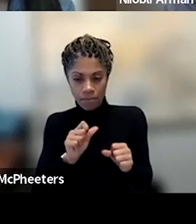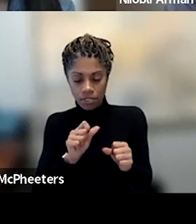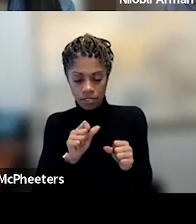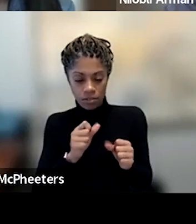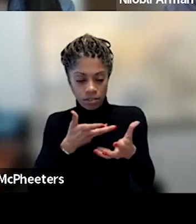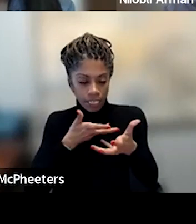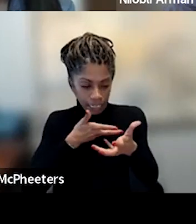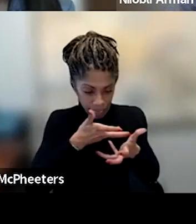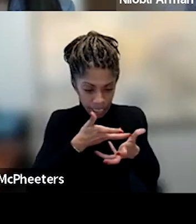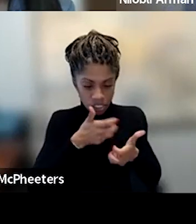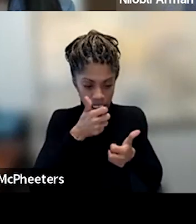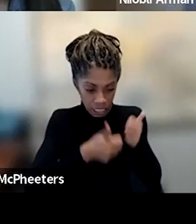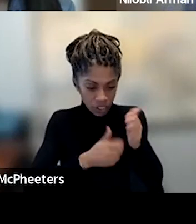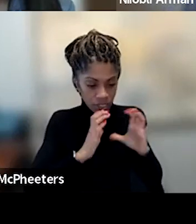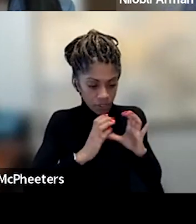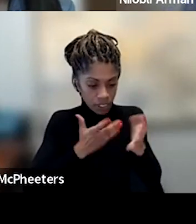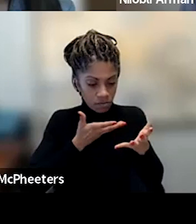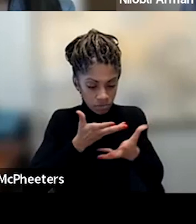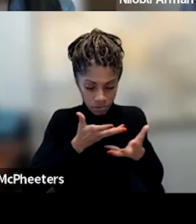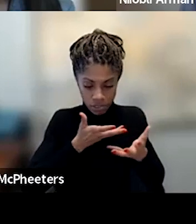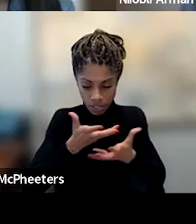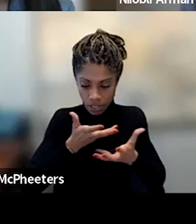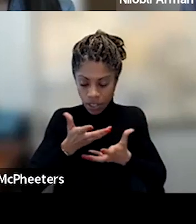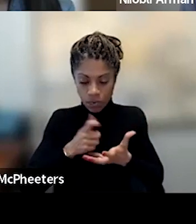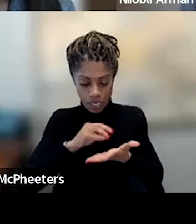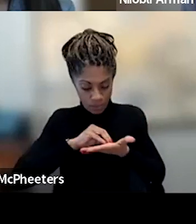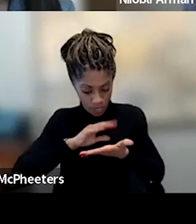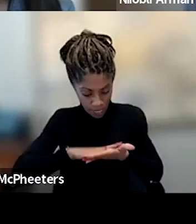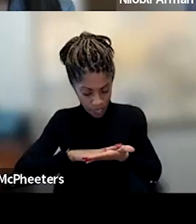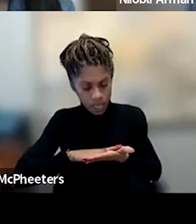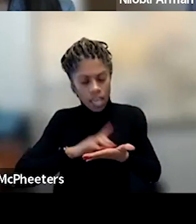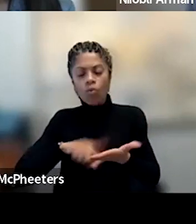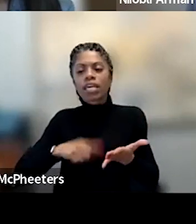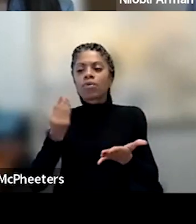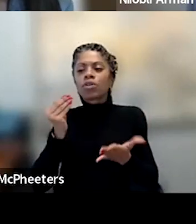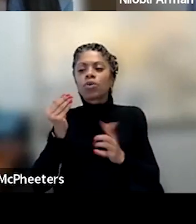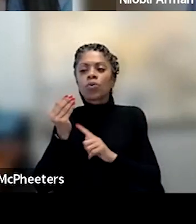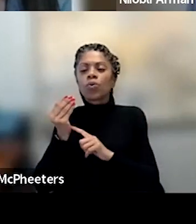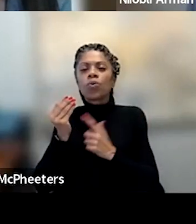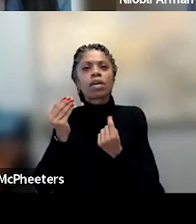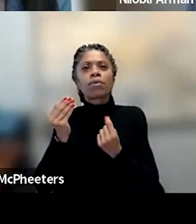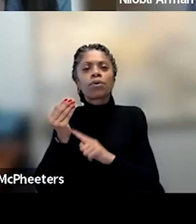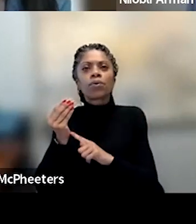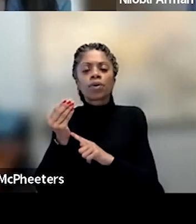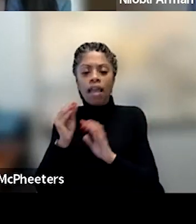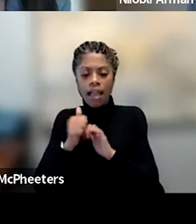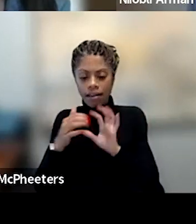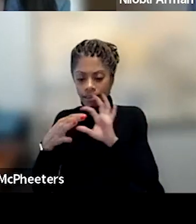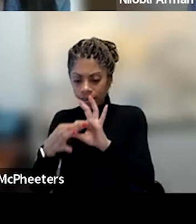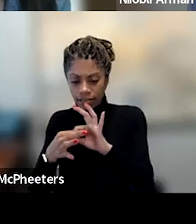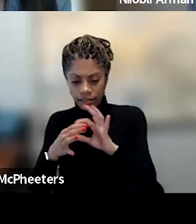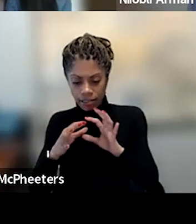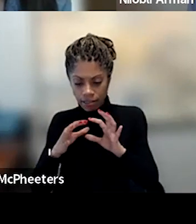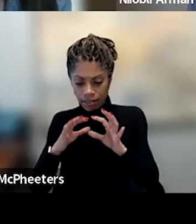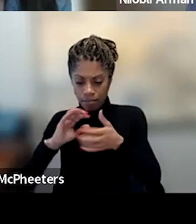we're having early conversations about our annual report and what will be in it, or we're working as communications in